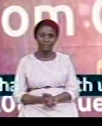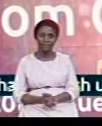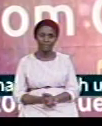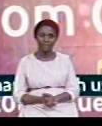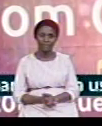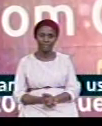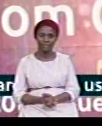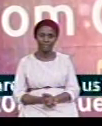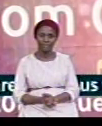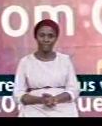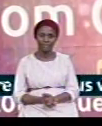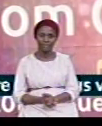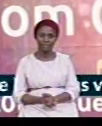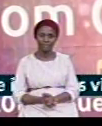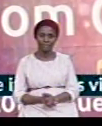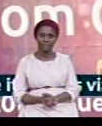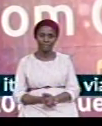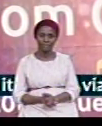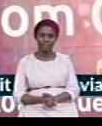kutami